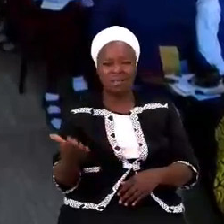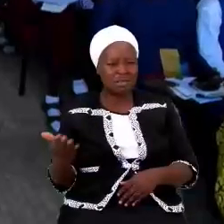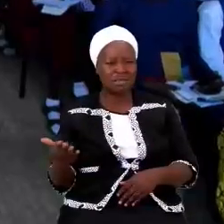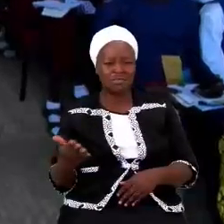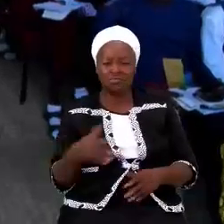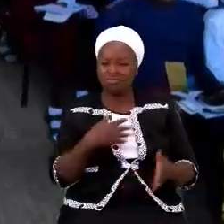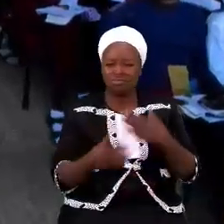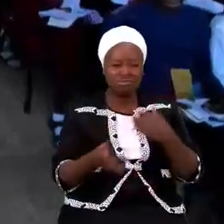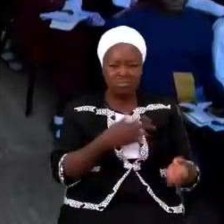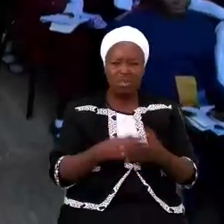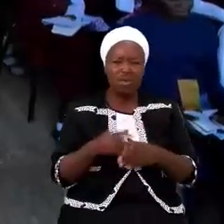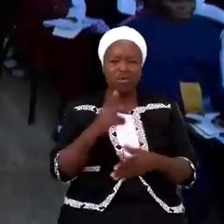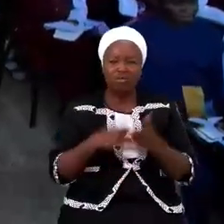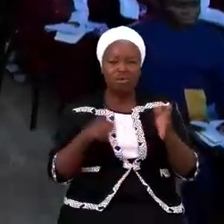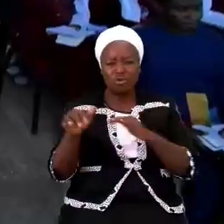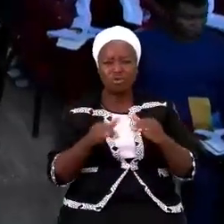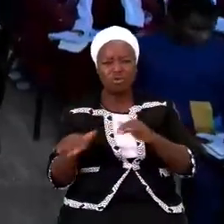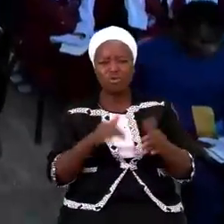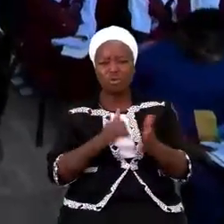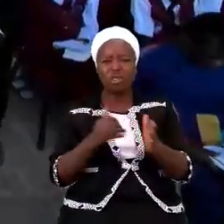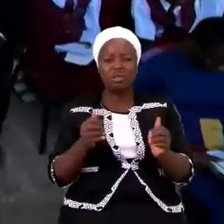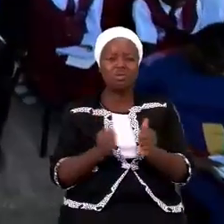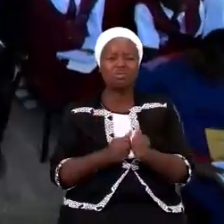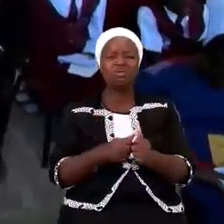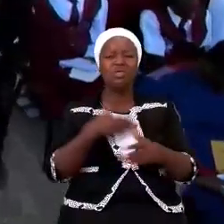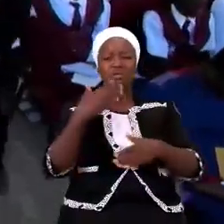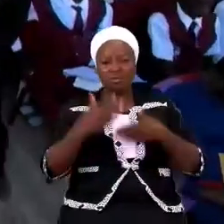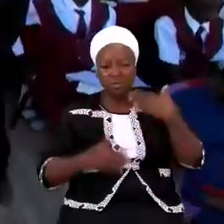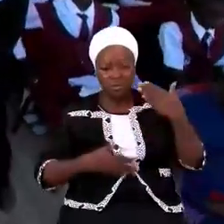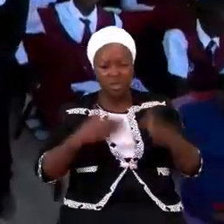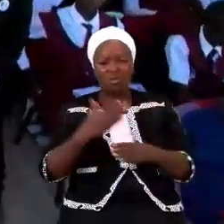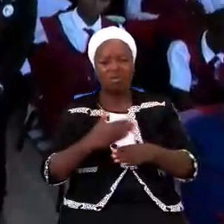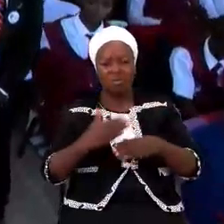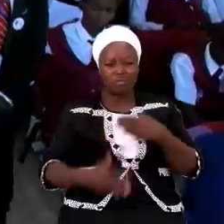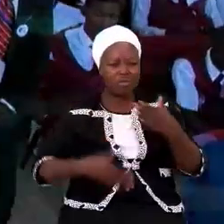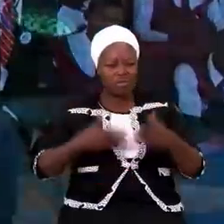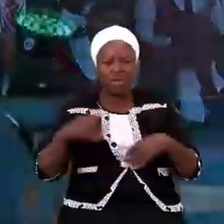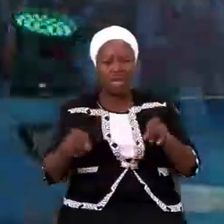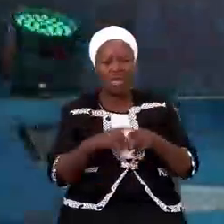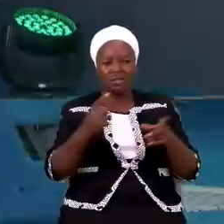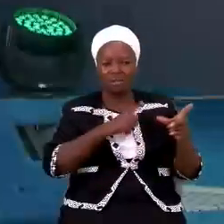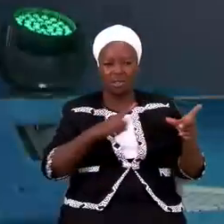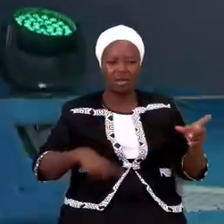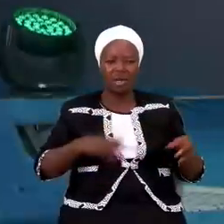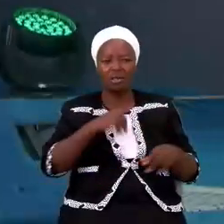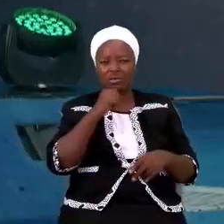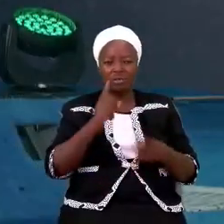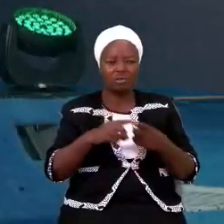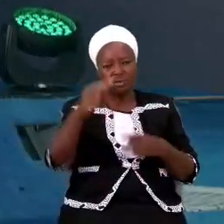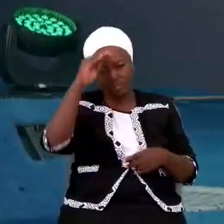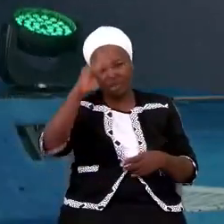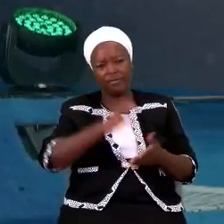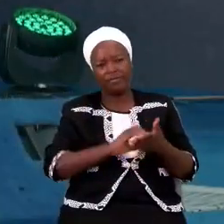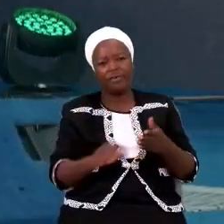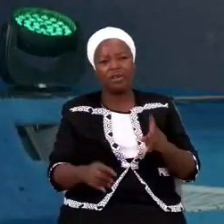Lord and not unto men. Look at verse 24. In verse 24, knowing that of the